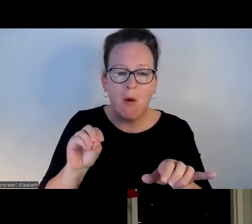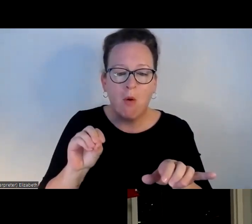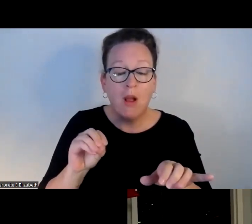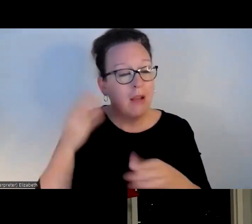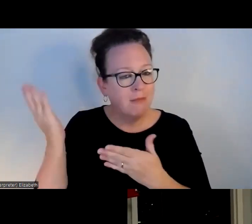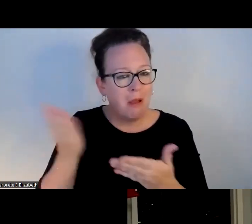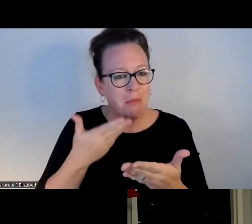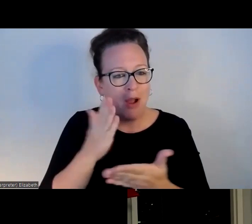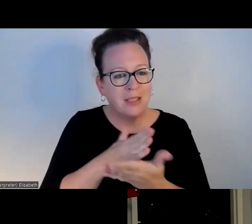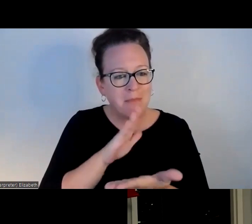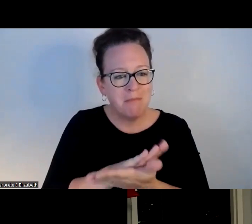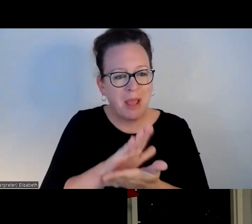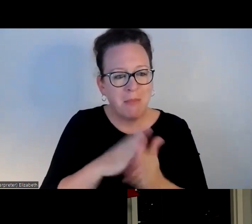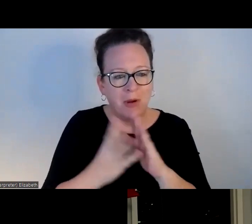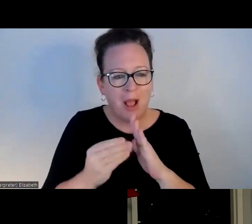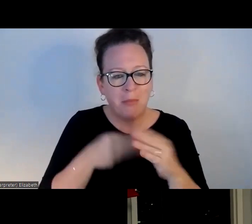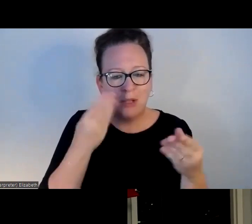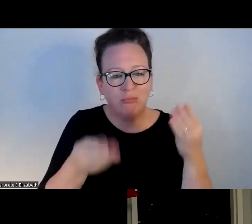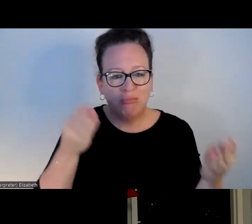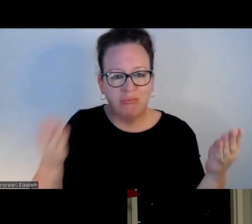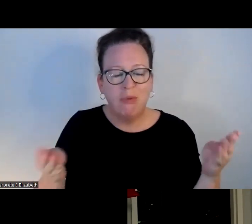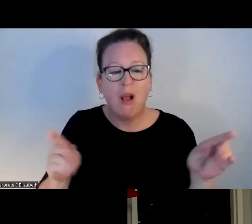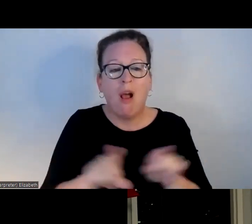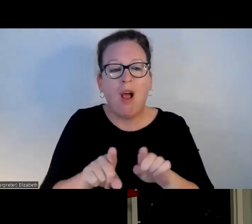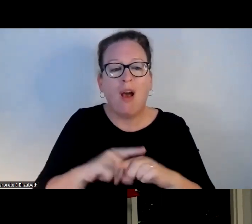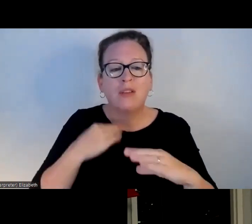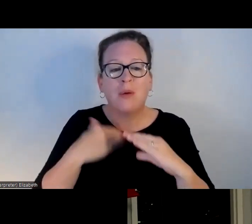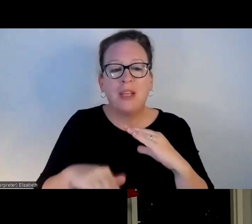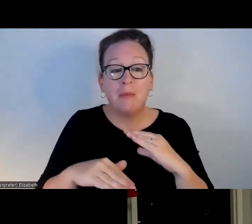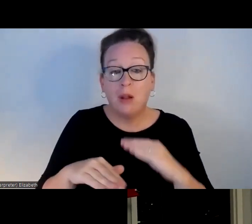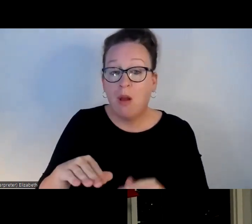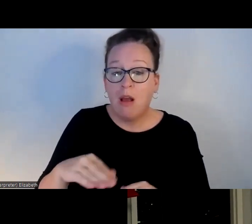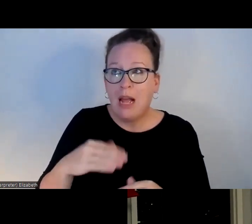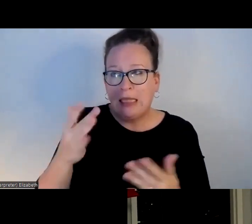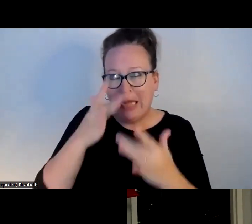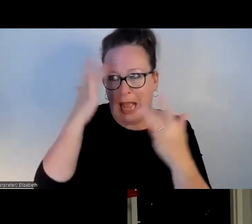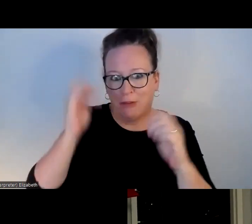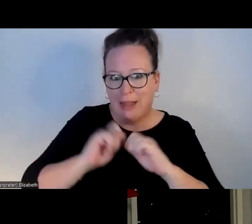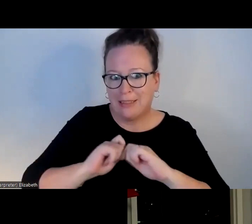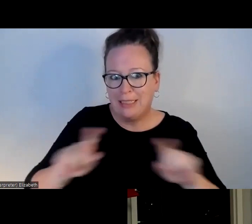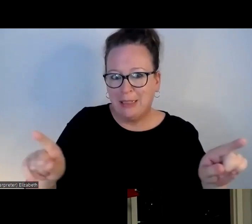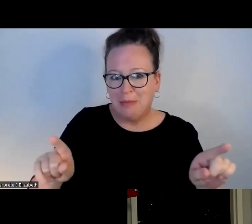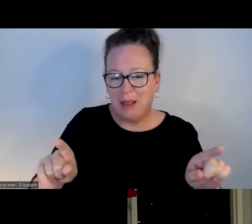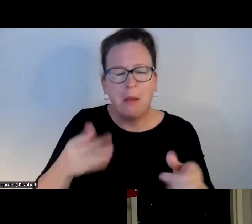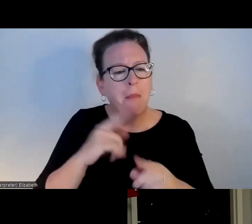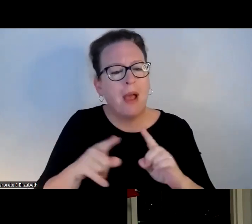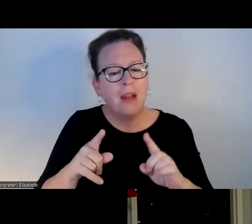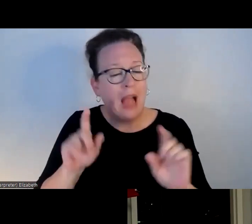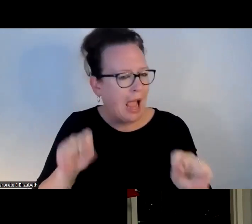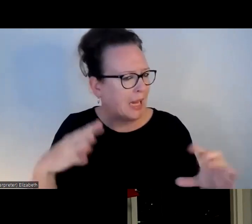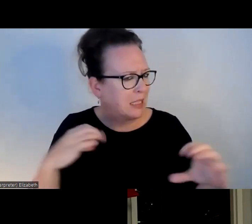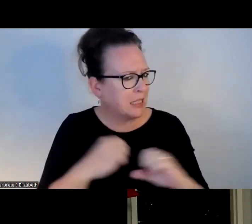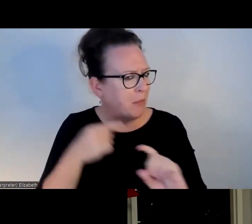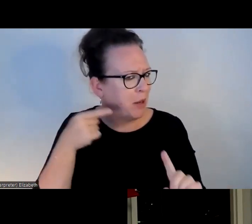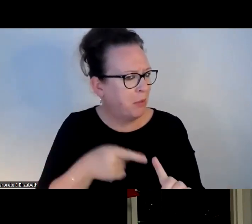sent an electronic copy to Maria Belen to circulate. Ooh, I did not circulate it. Okay. You But want- maybe I could I can summarize it. I mean, it's not